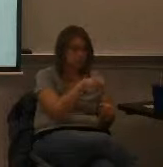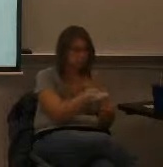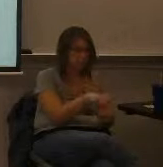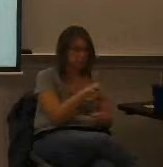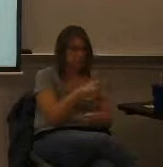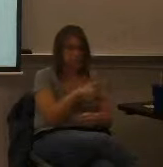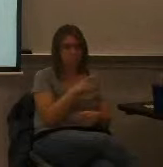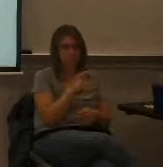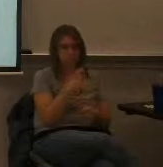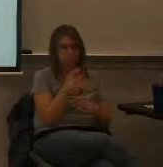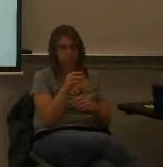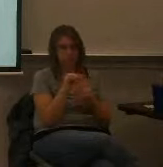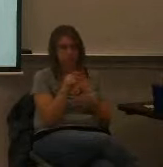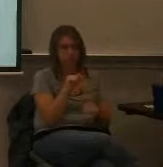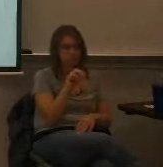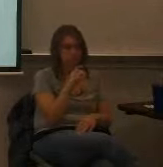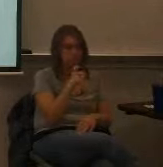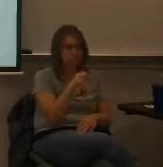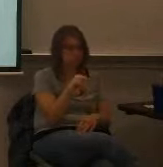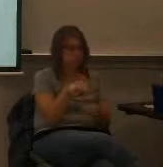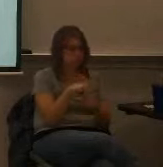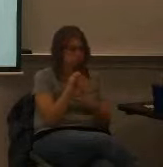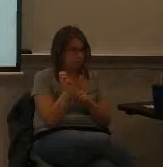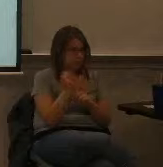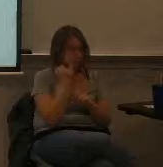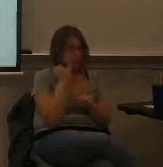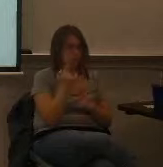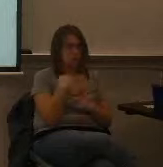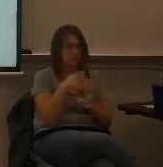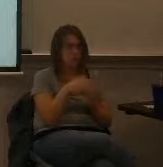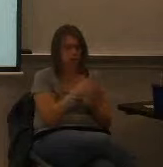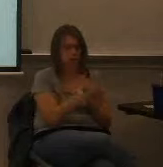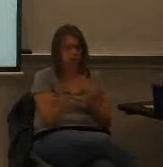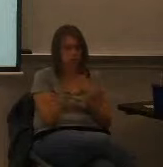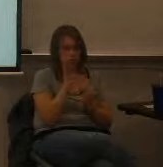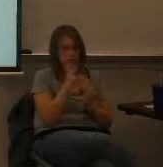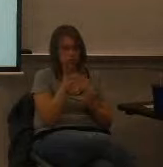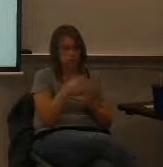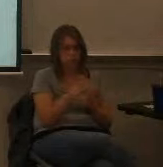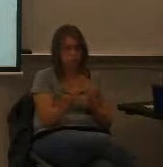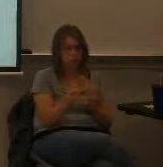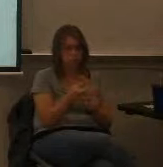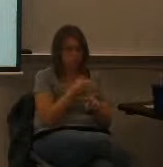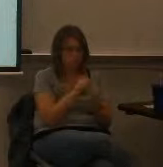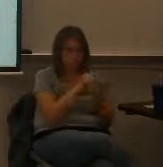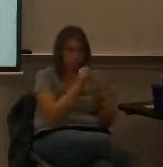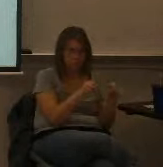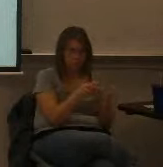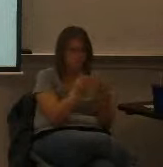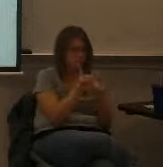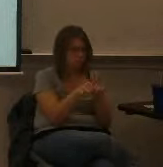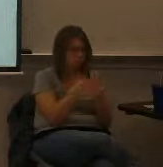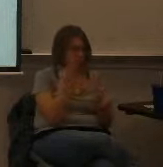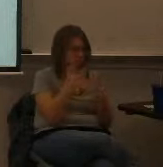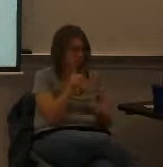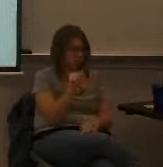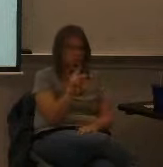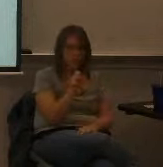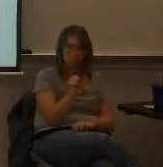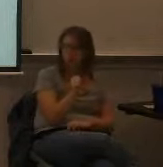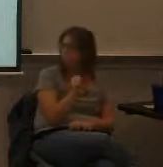our activities, whether we put a toxin into the environment, whether we divert the water and take it away from the system. And so probably